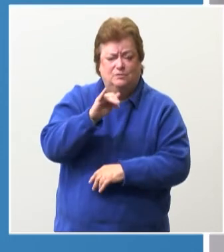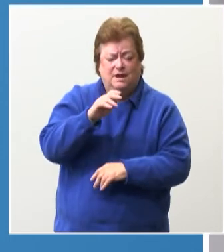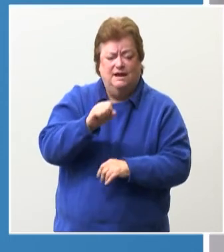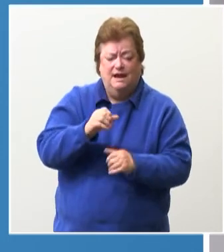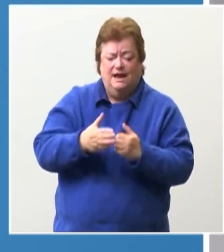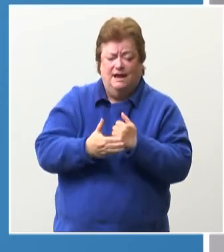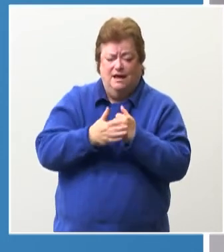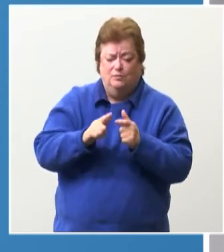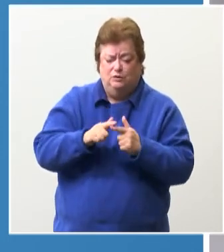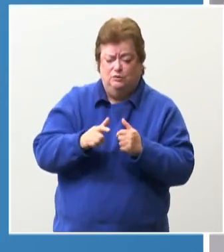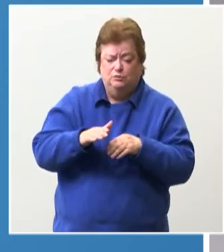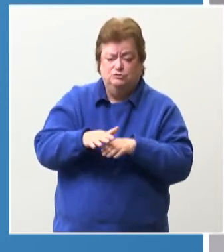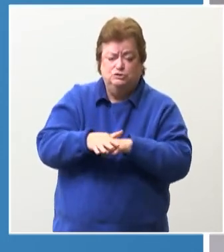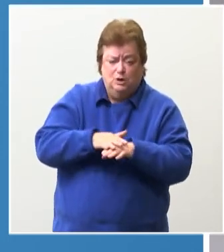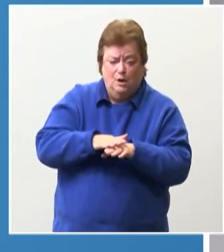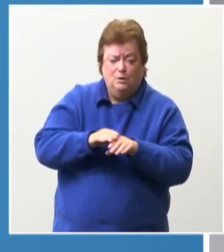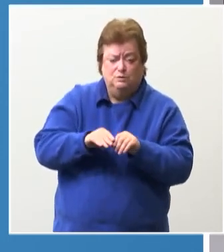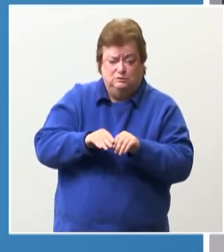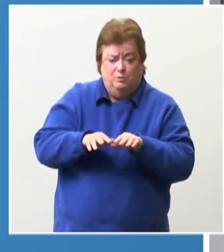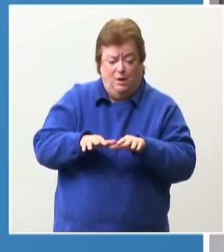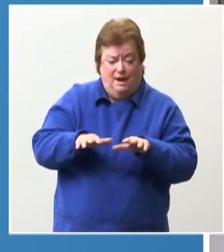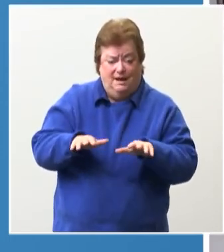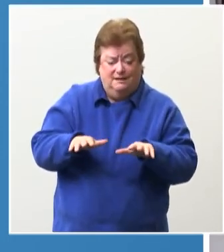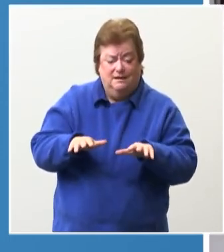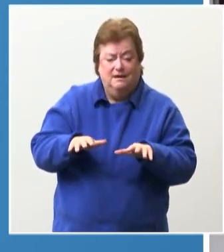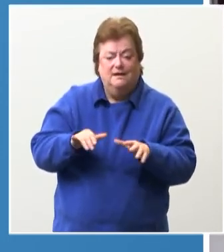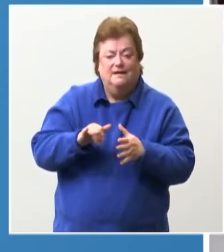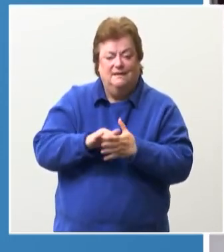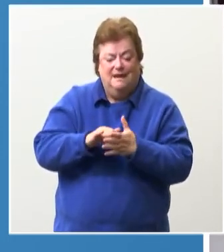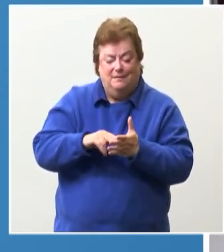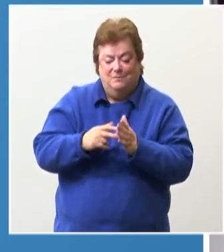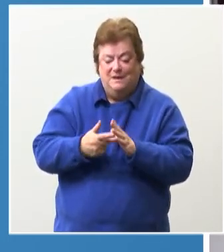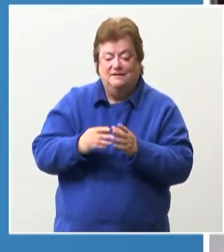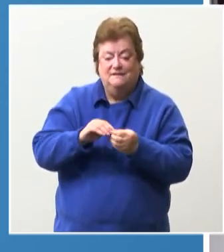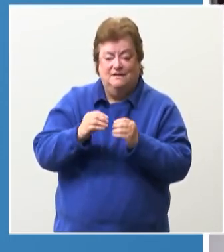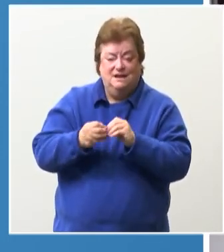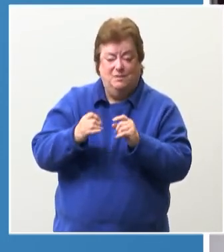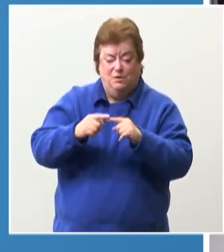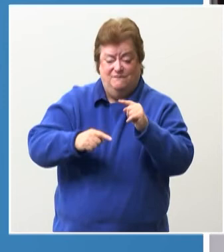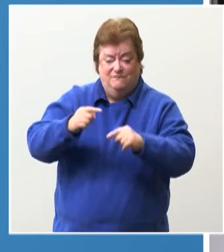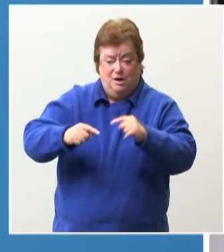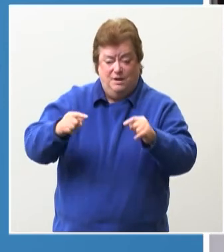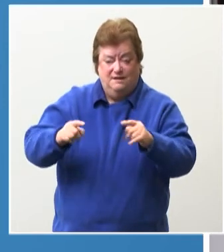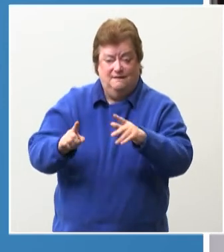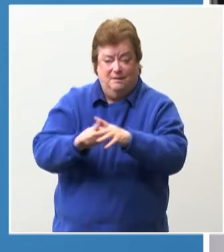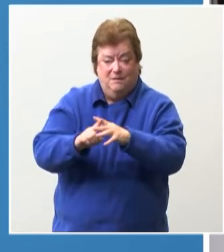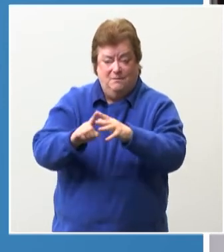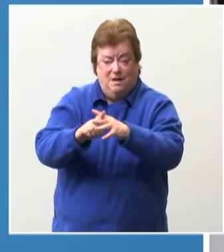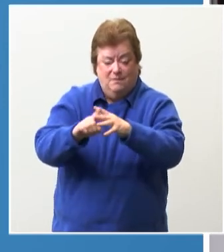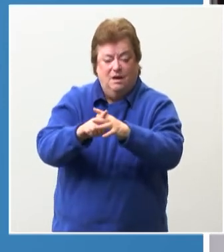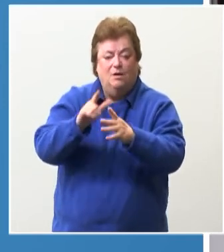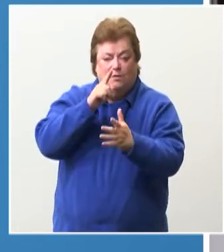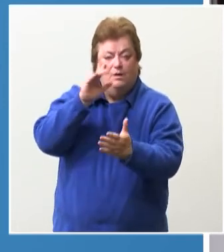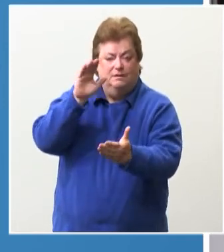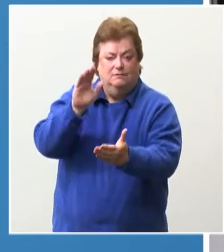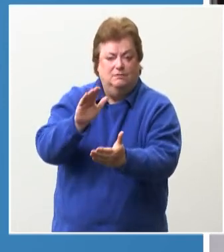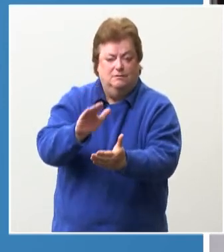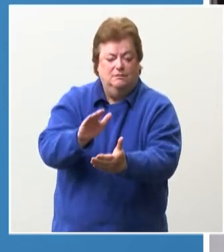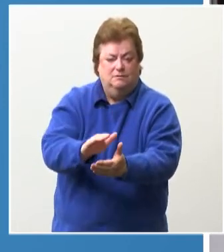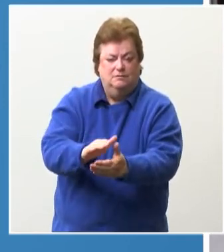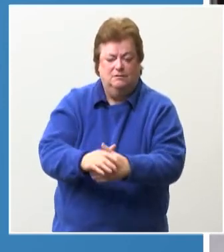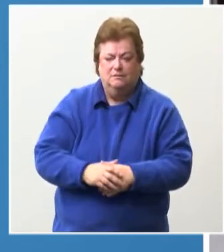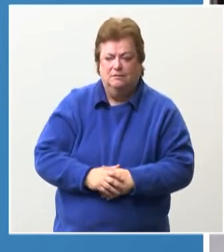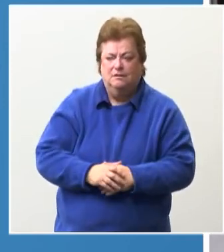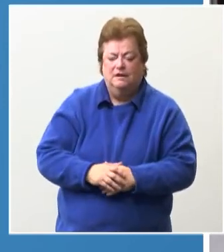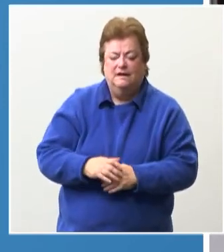the spread of the virus, which can limit the number of variants that come forward. The latest variant of concern